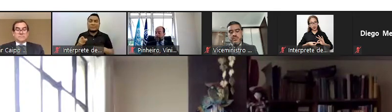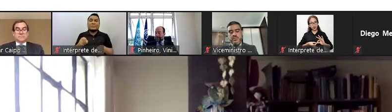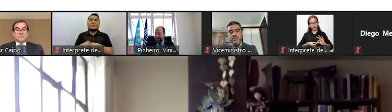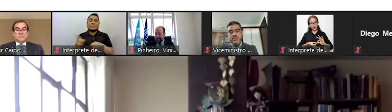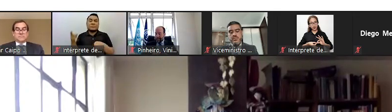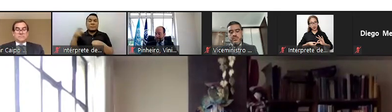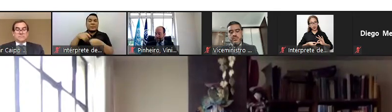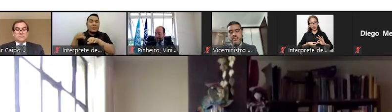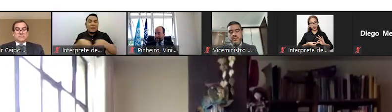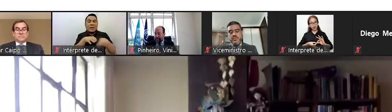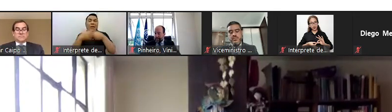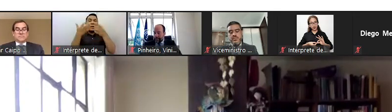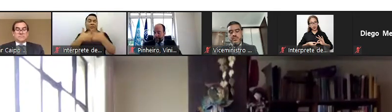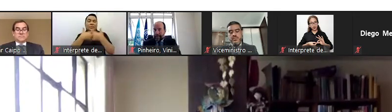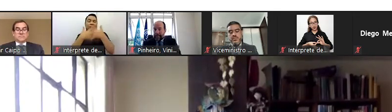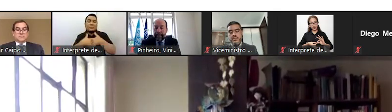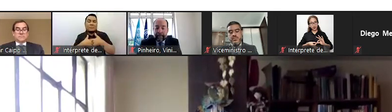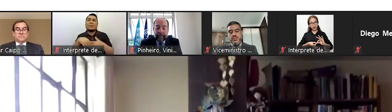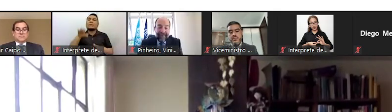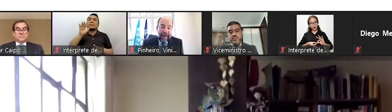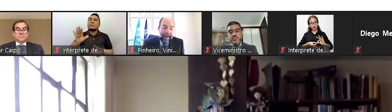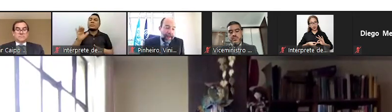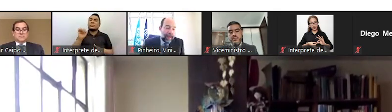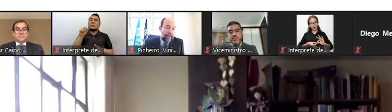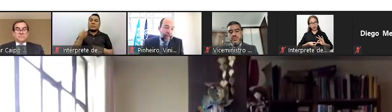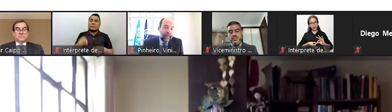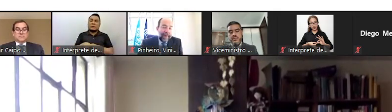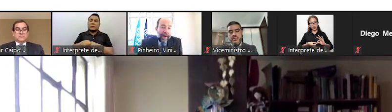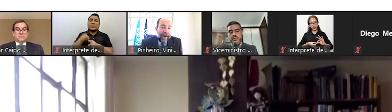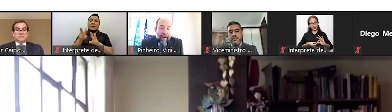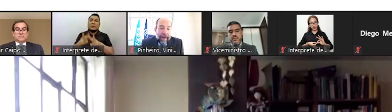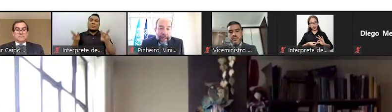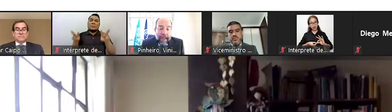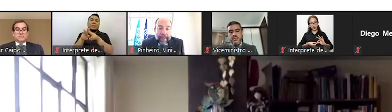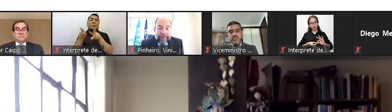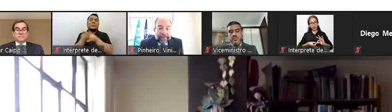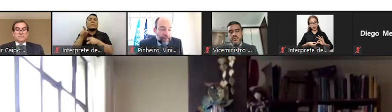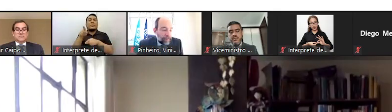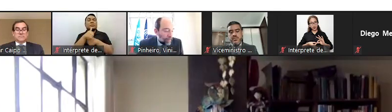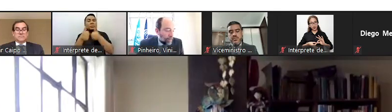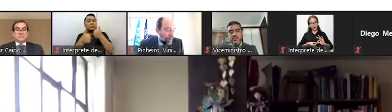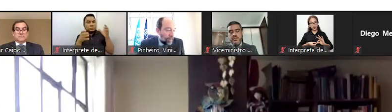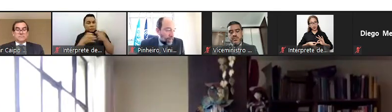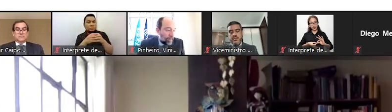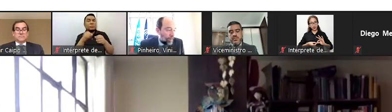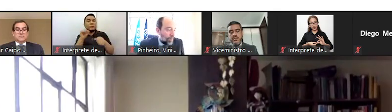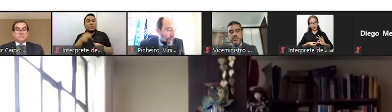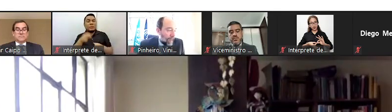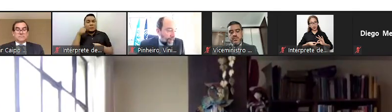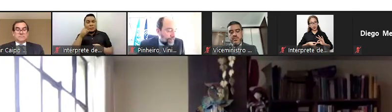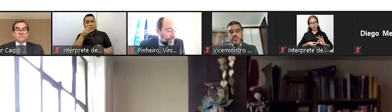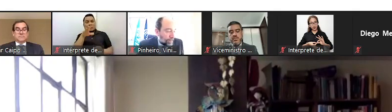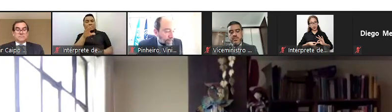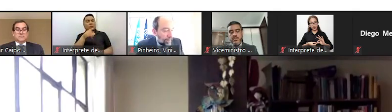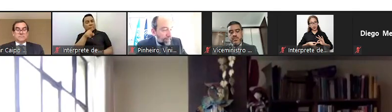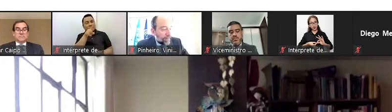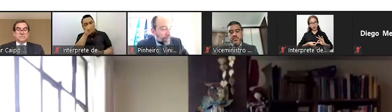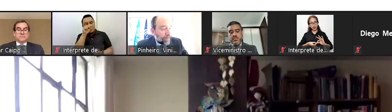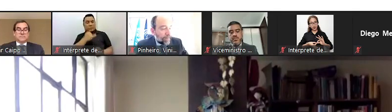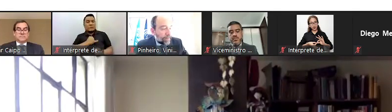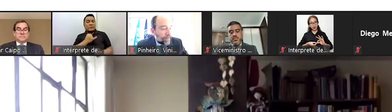that they can be involved in business companies and both the supply and value chains